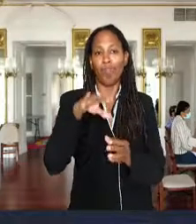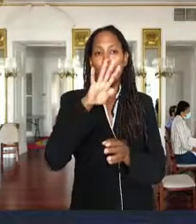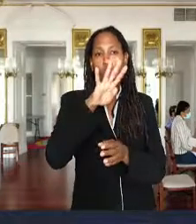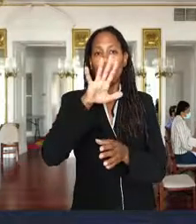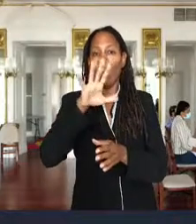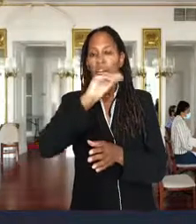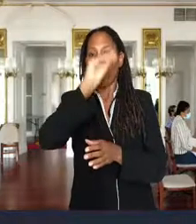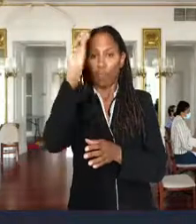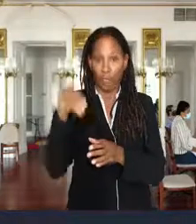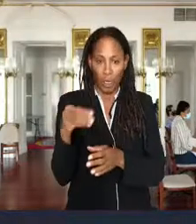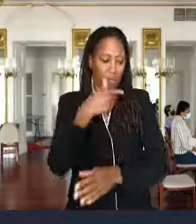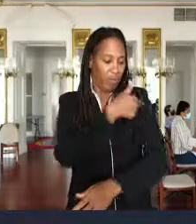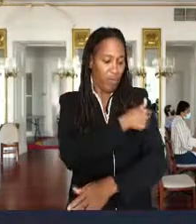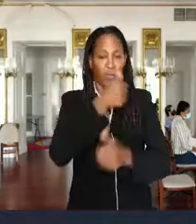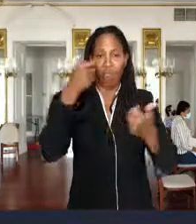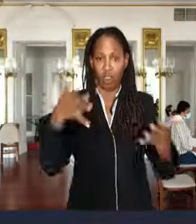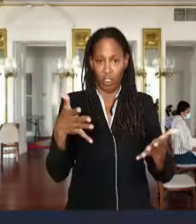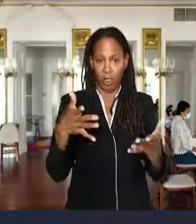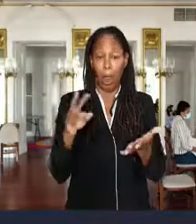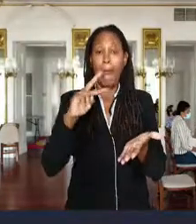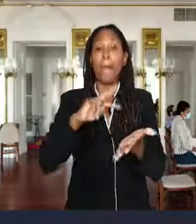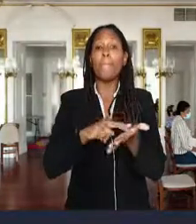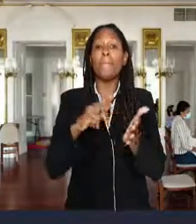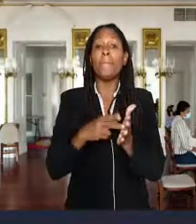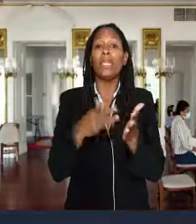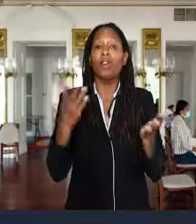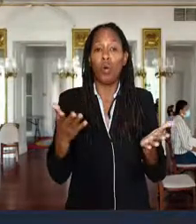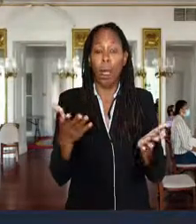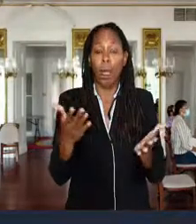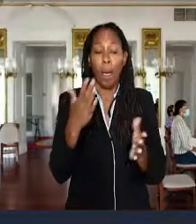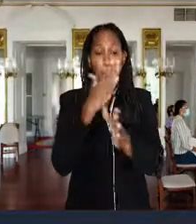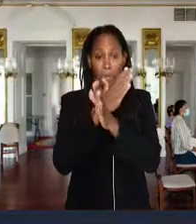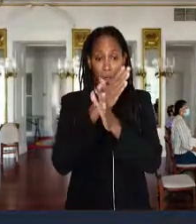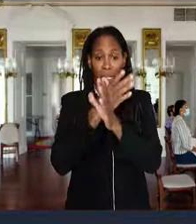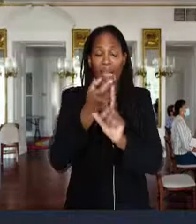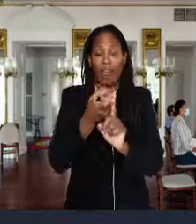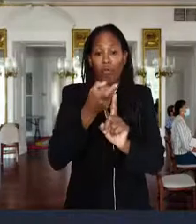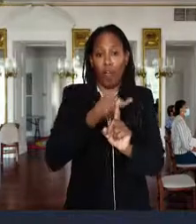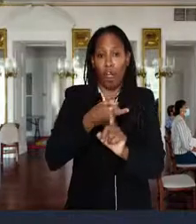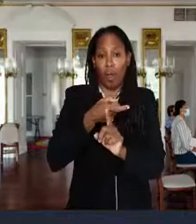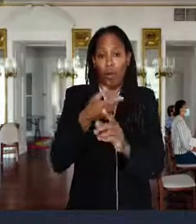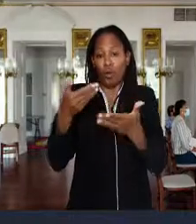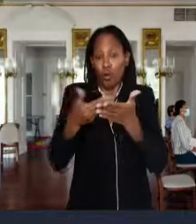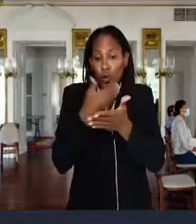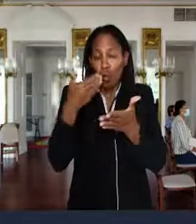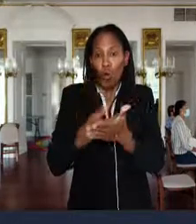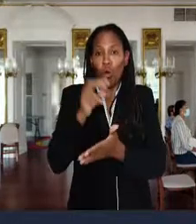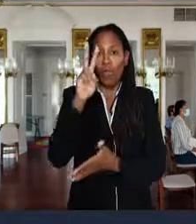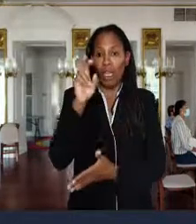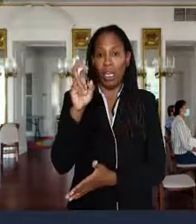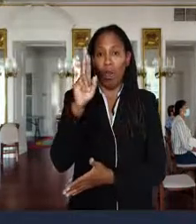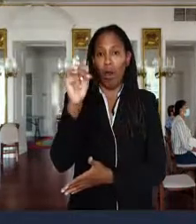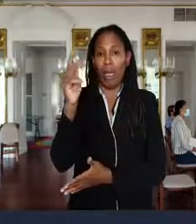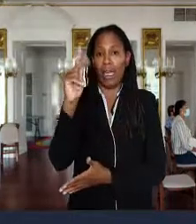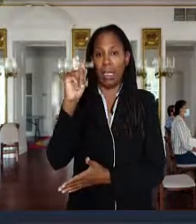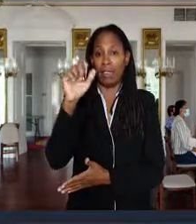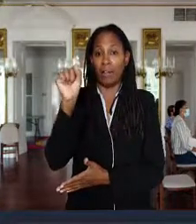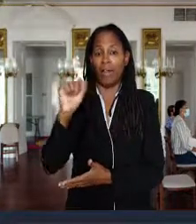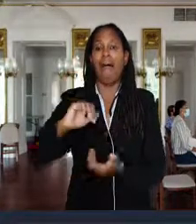this, in order to protect from the more transmissible variants, you have to have been